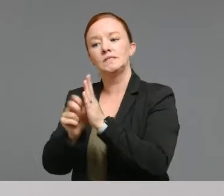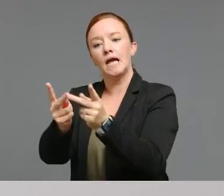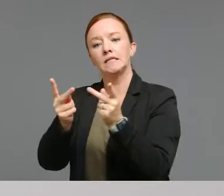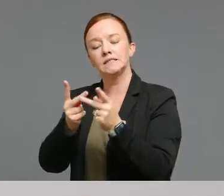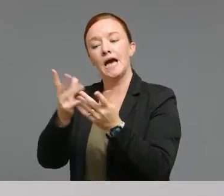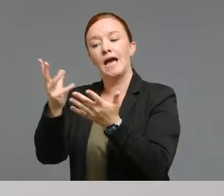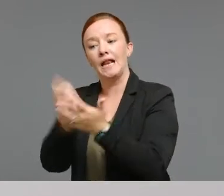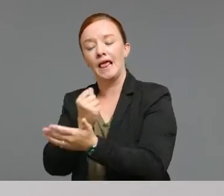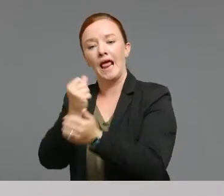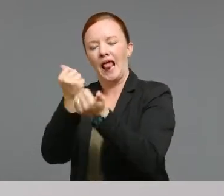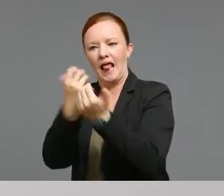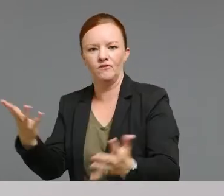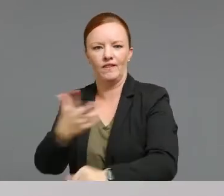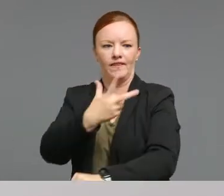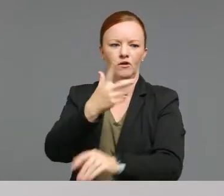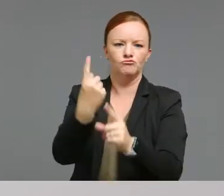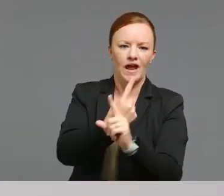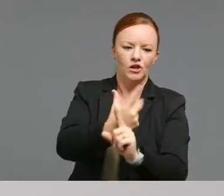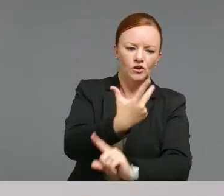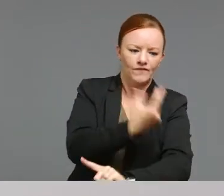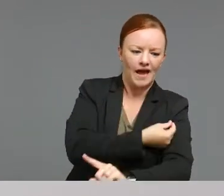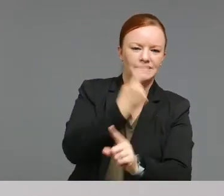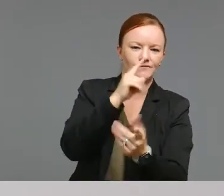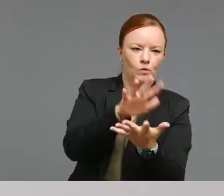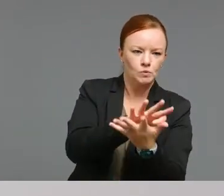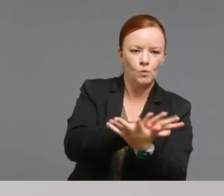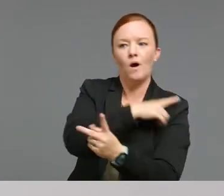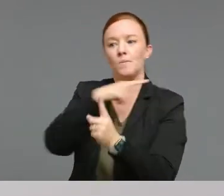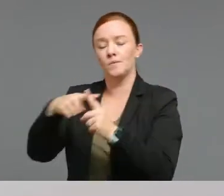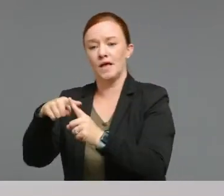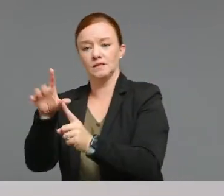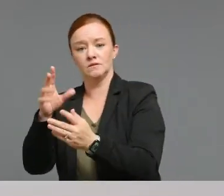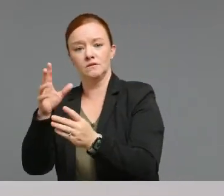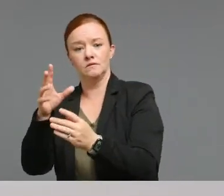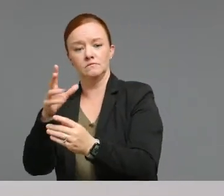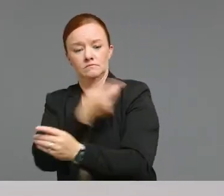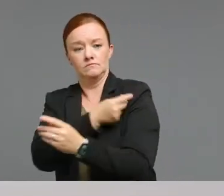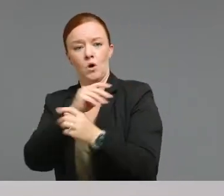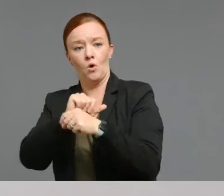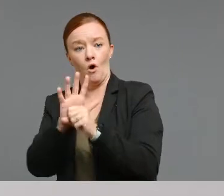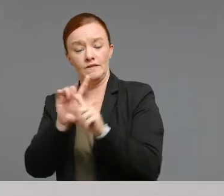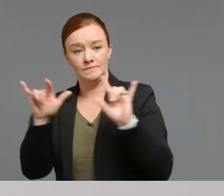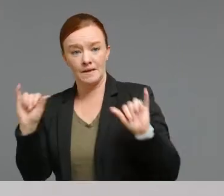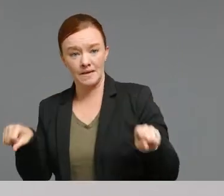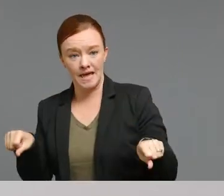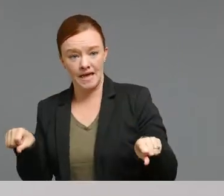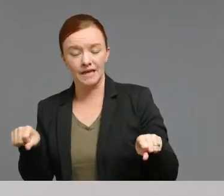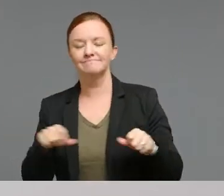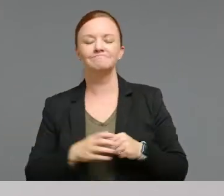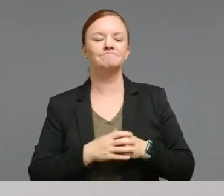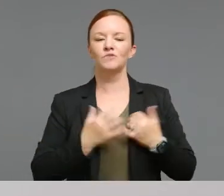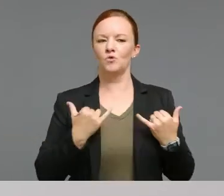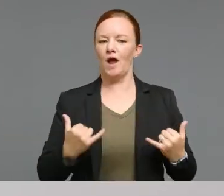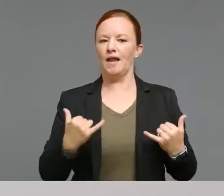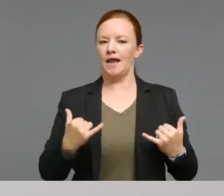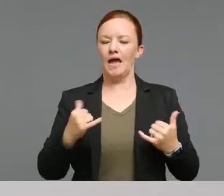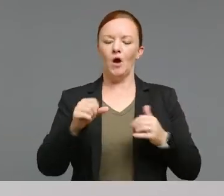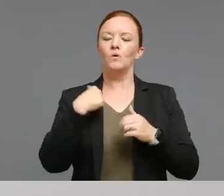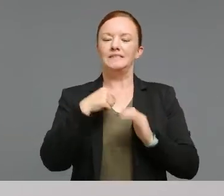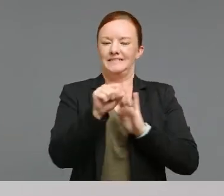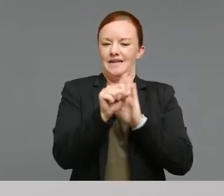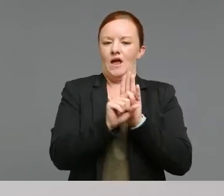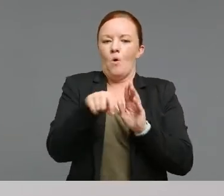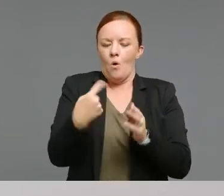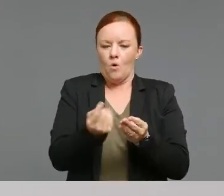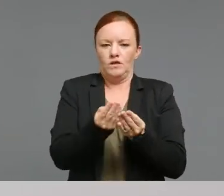also get everything else you need to get back to school? So right now we are only offering the Pfizer vaccine for COVID-19. We're not